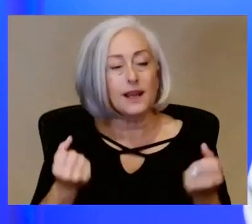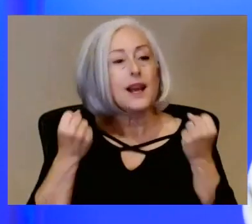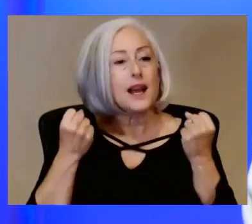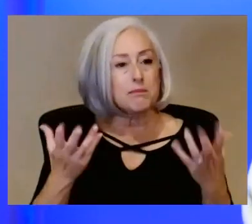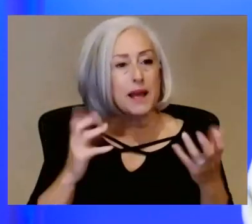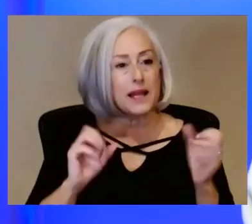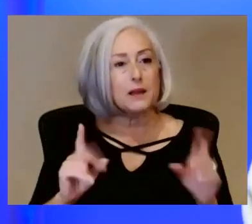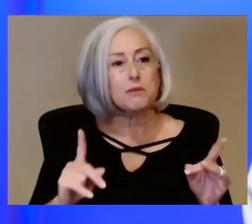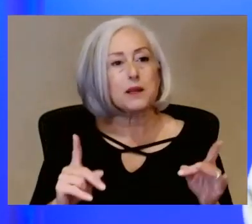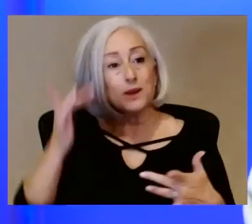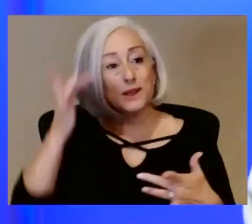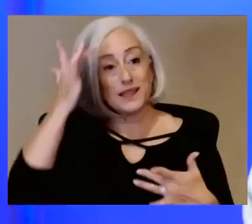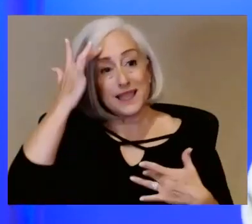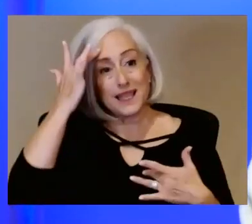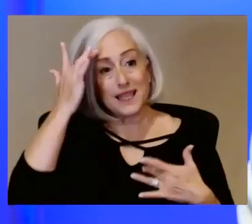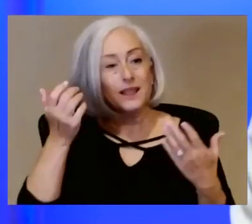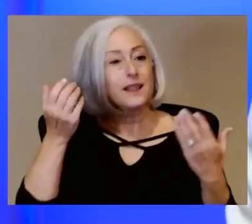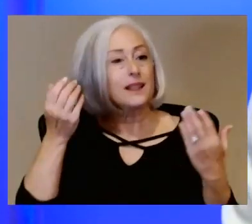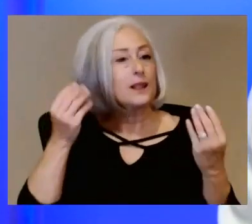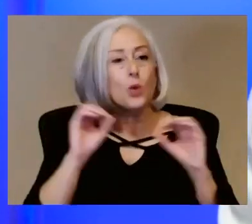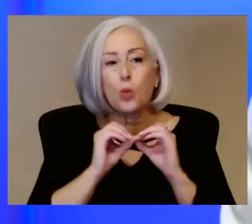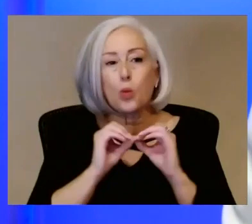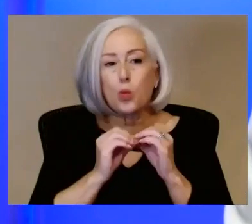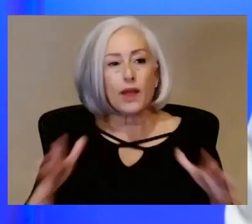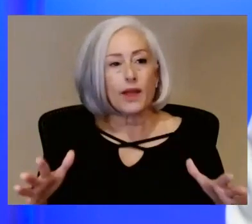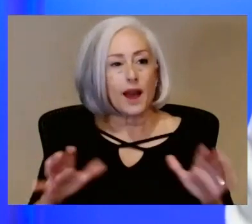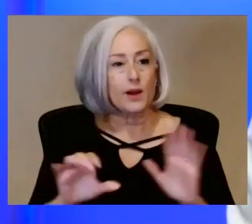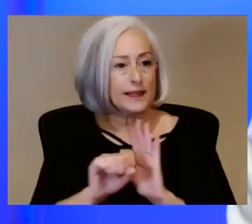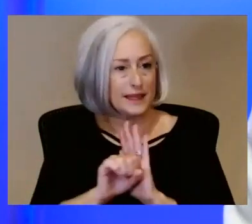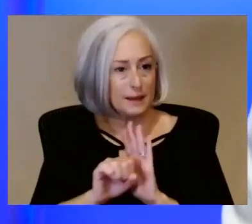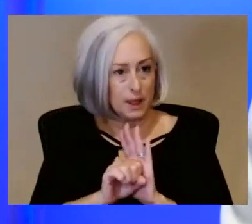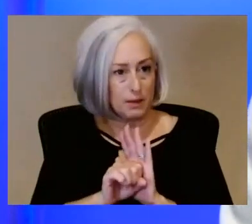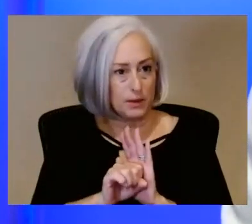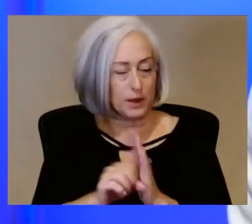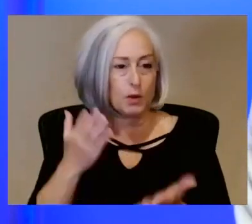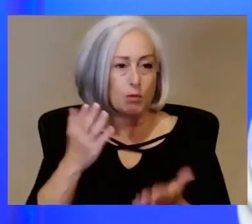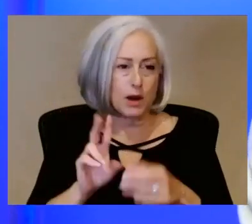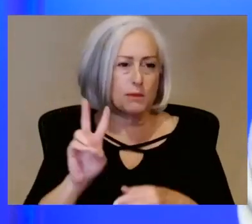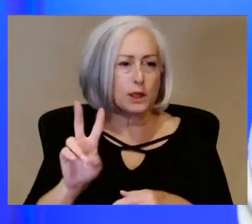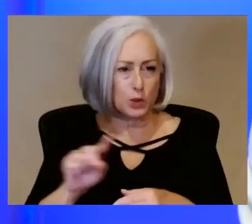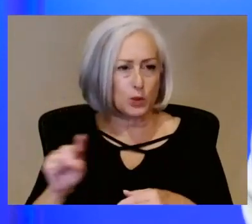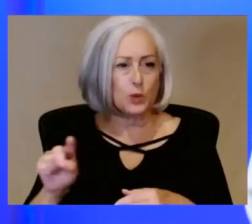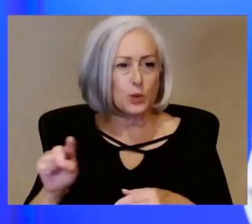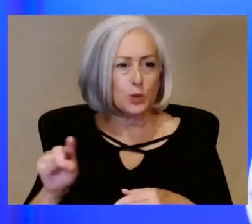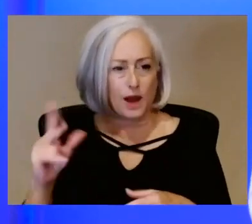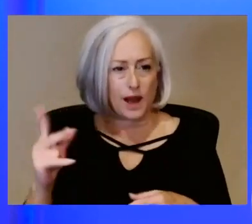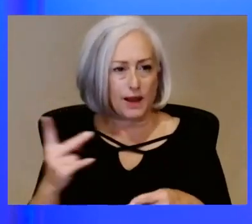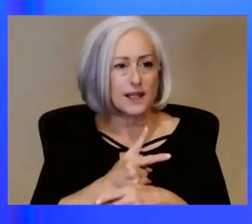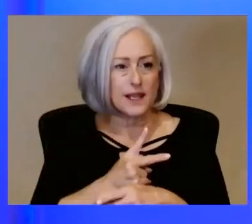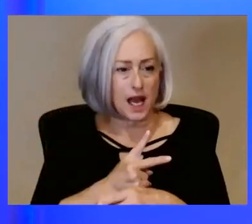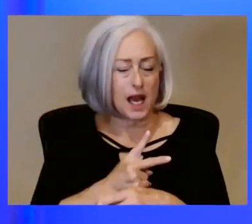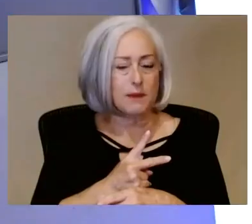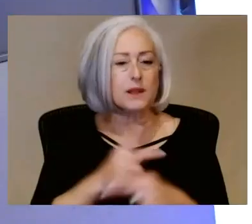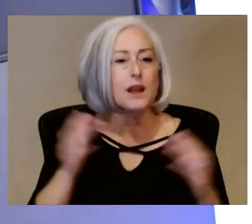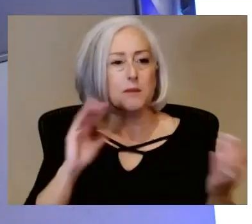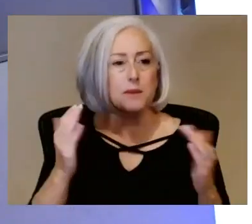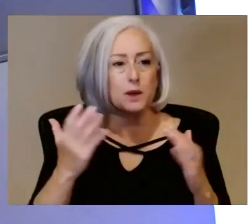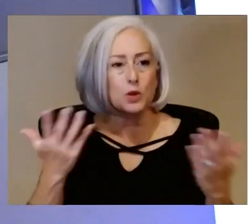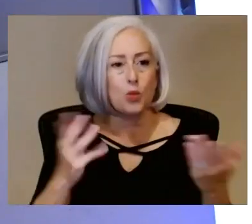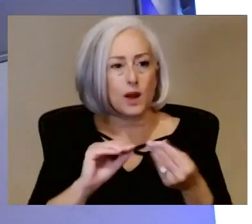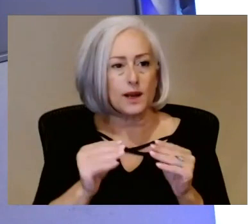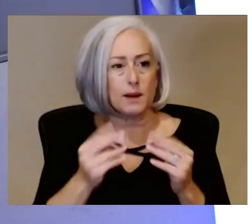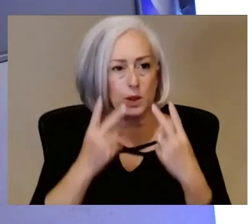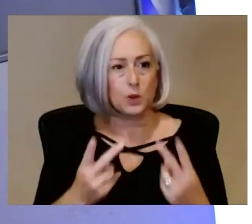would say anywhere from 2 to 5 times higher than what is actually reported based on the historical evidence that we've had. Are there any other infectious